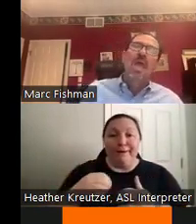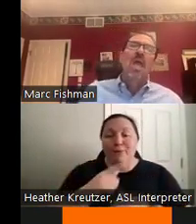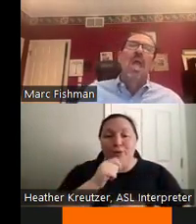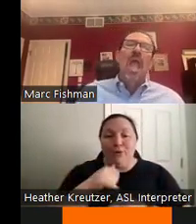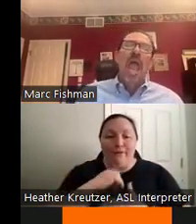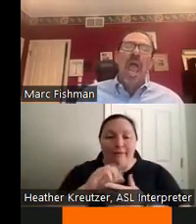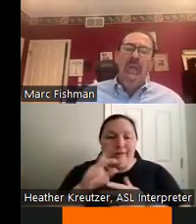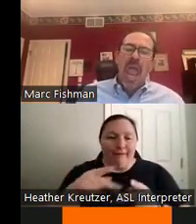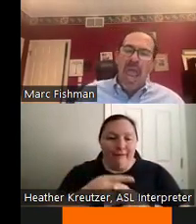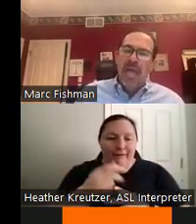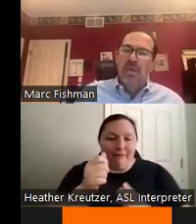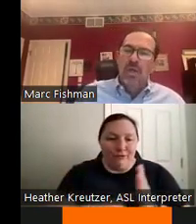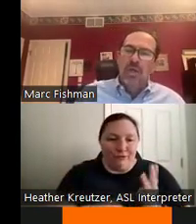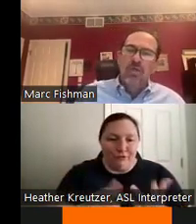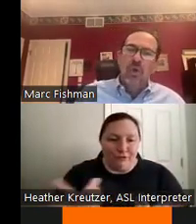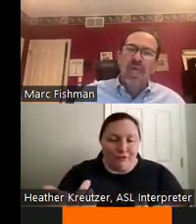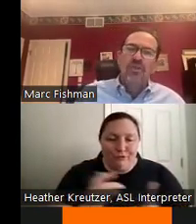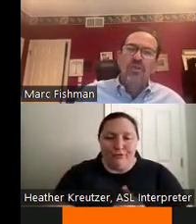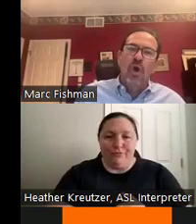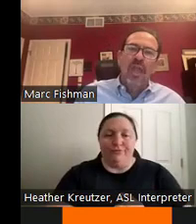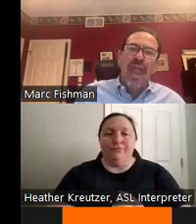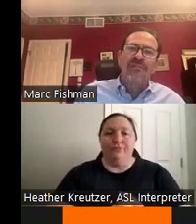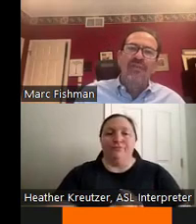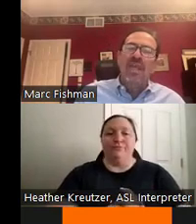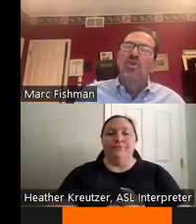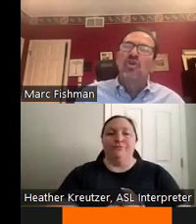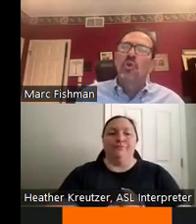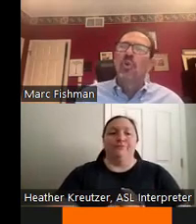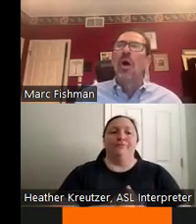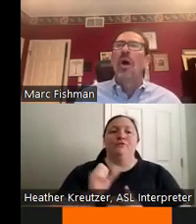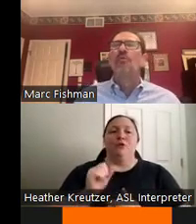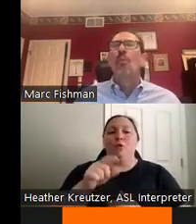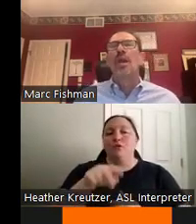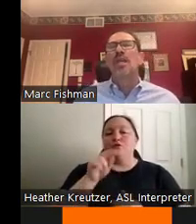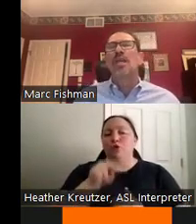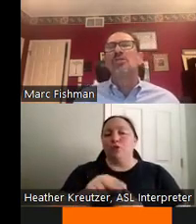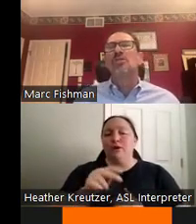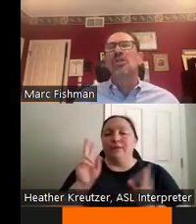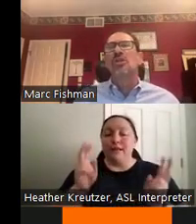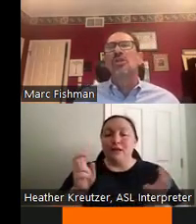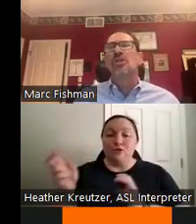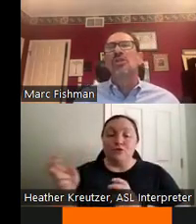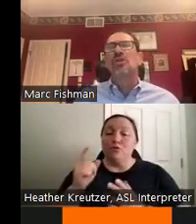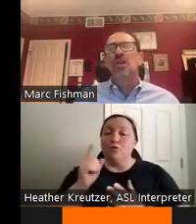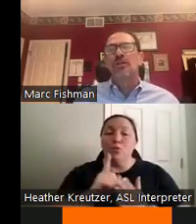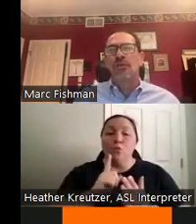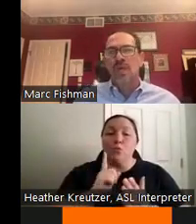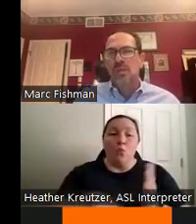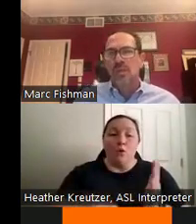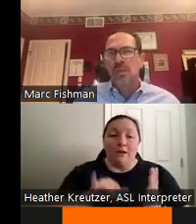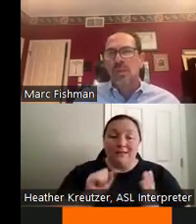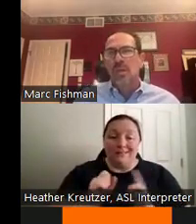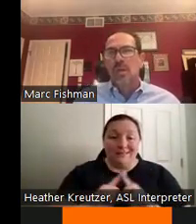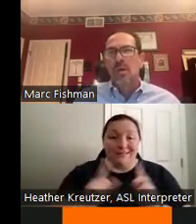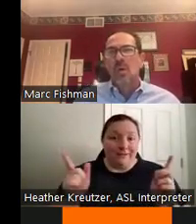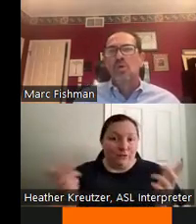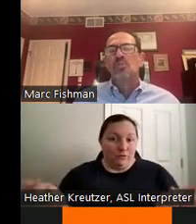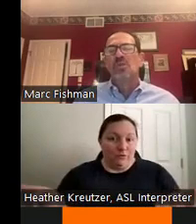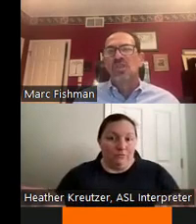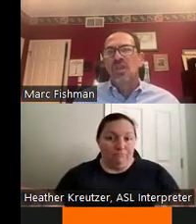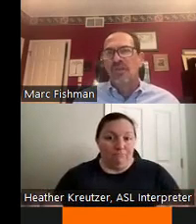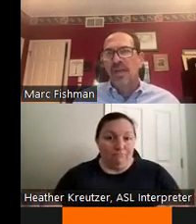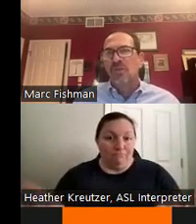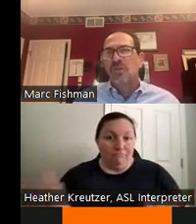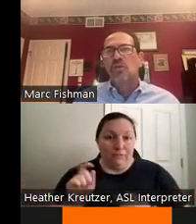cure. And so let's look at the issue of what is different